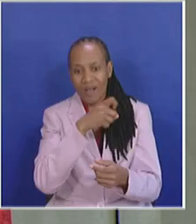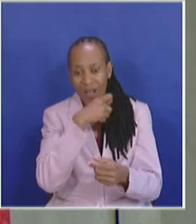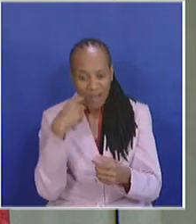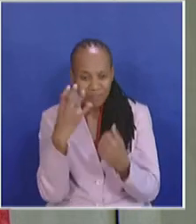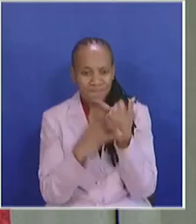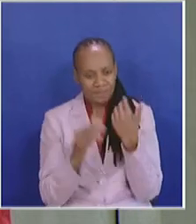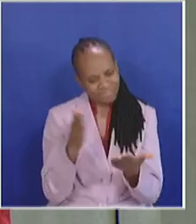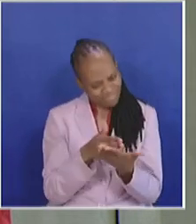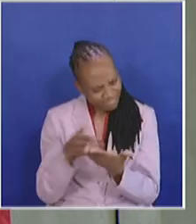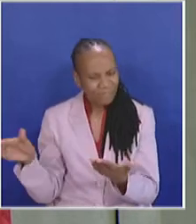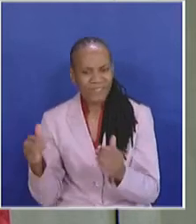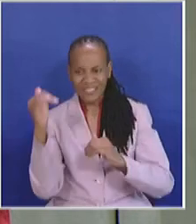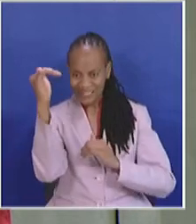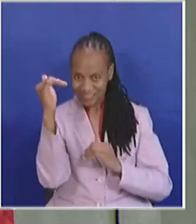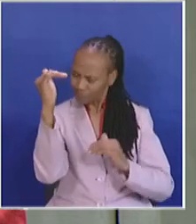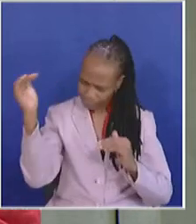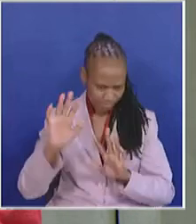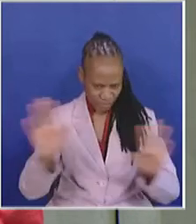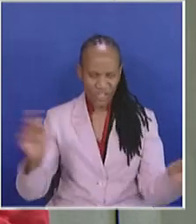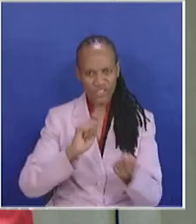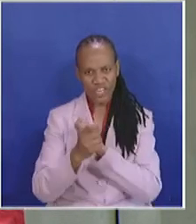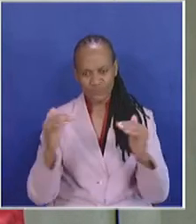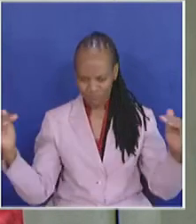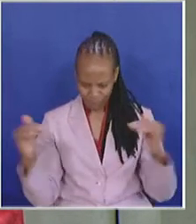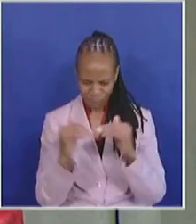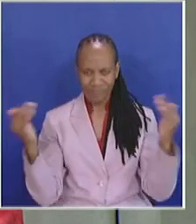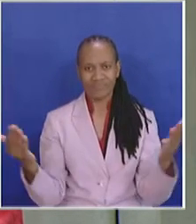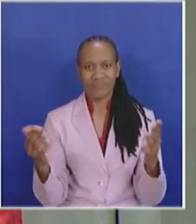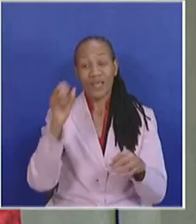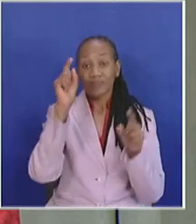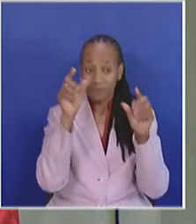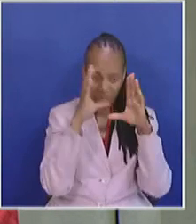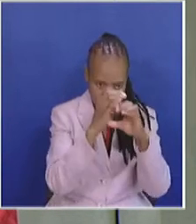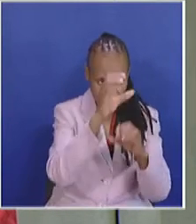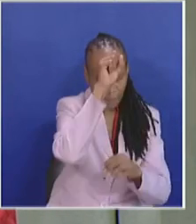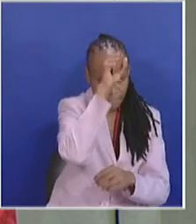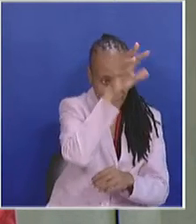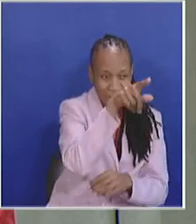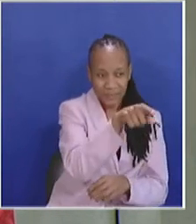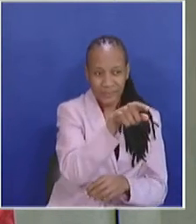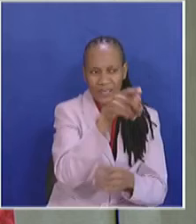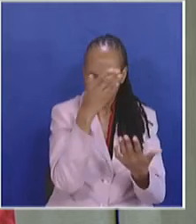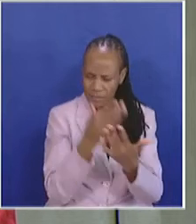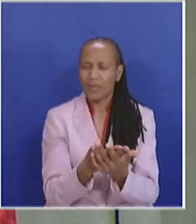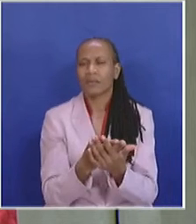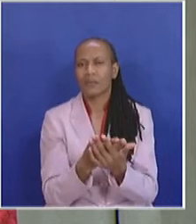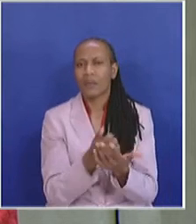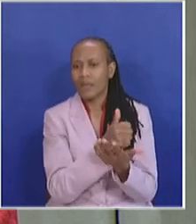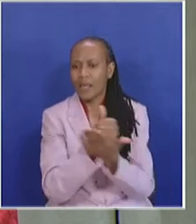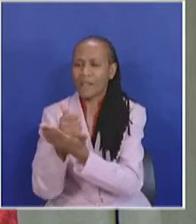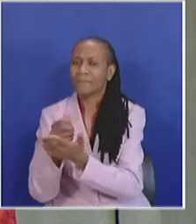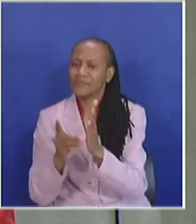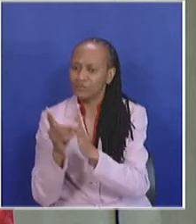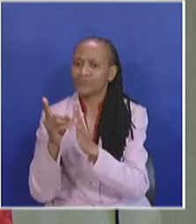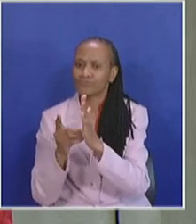reducing inequality. Mining as a strategic sector and a significant economic user of infrastructure